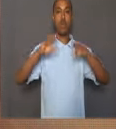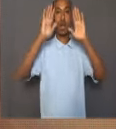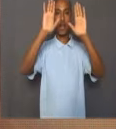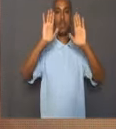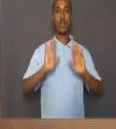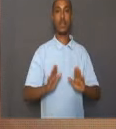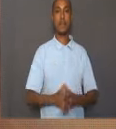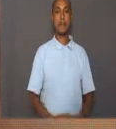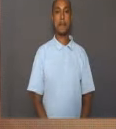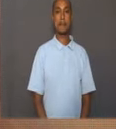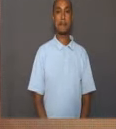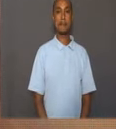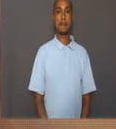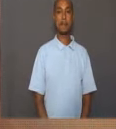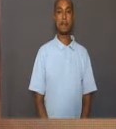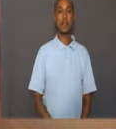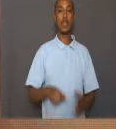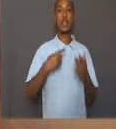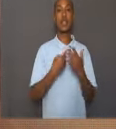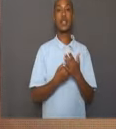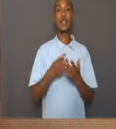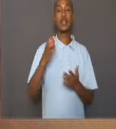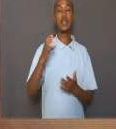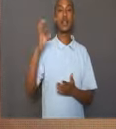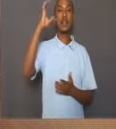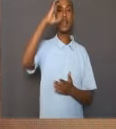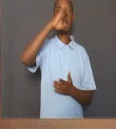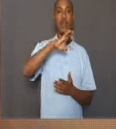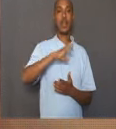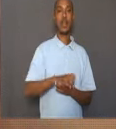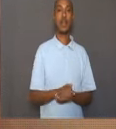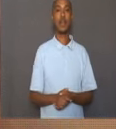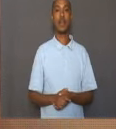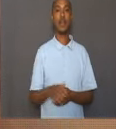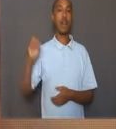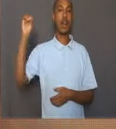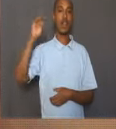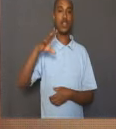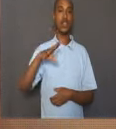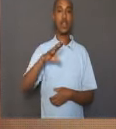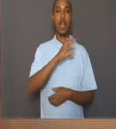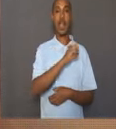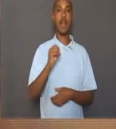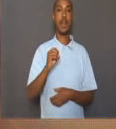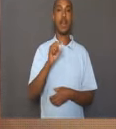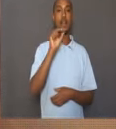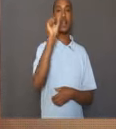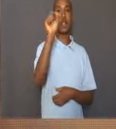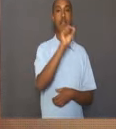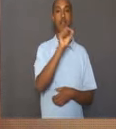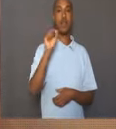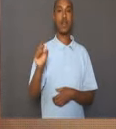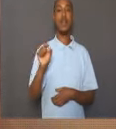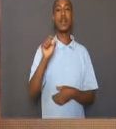radioactivity. This discovery led to the discovery of radiation and, therefore,